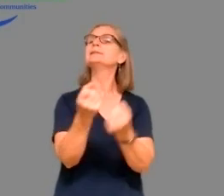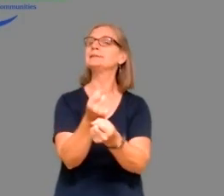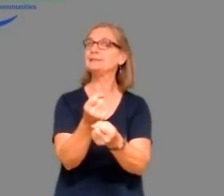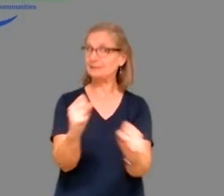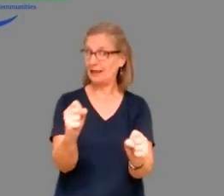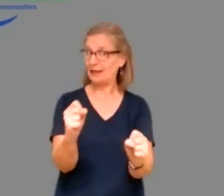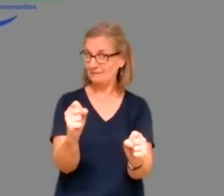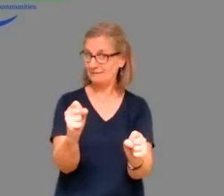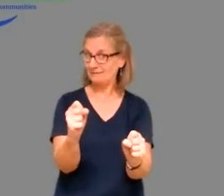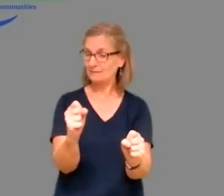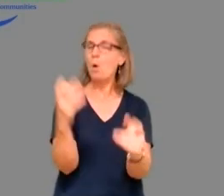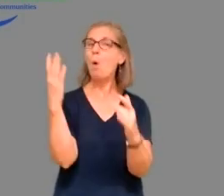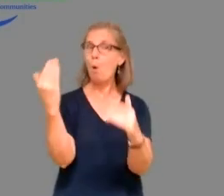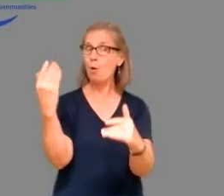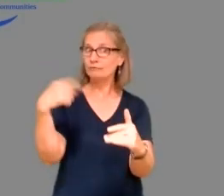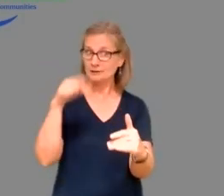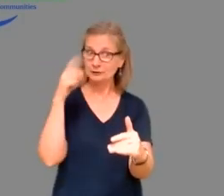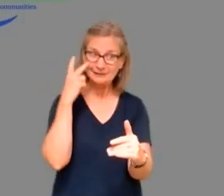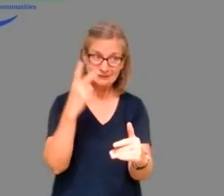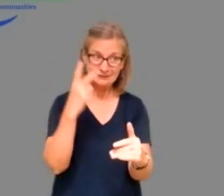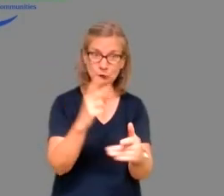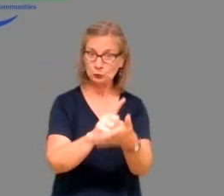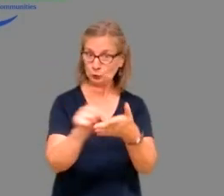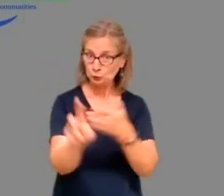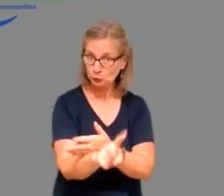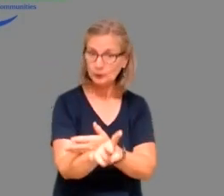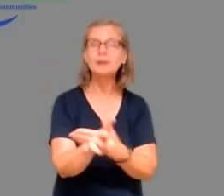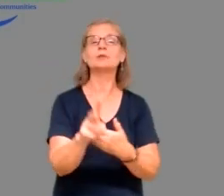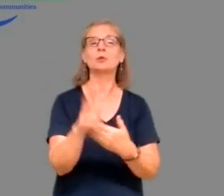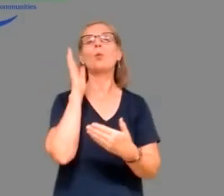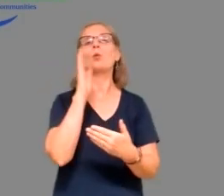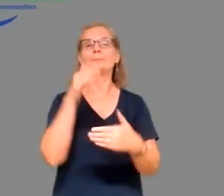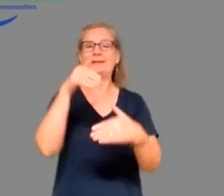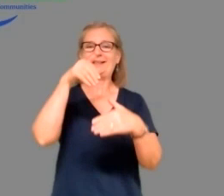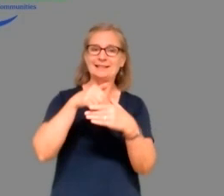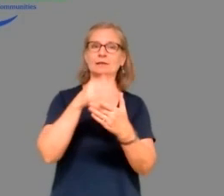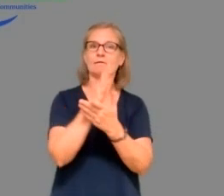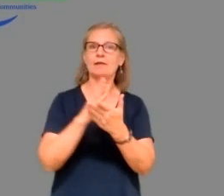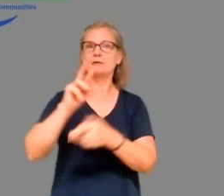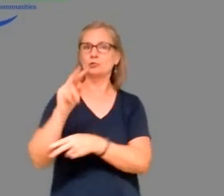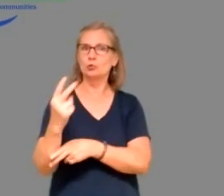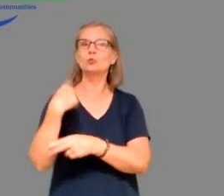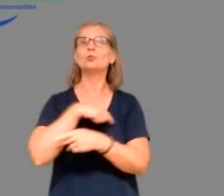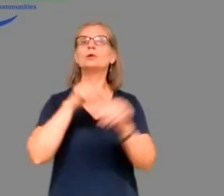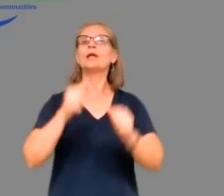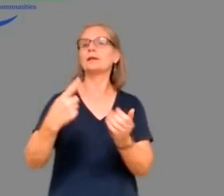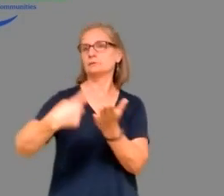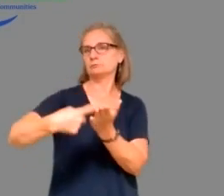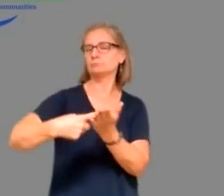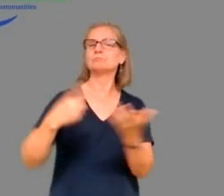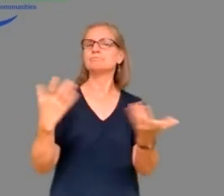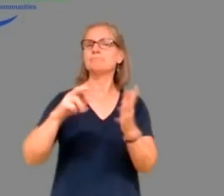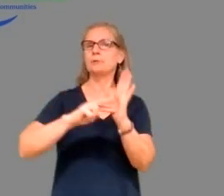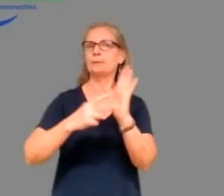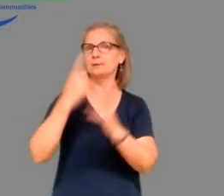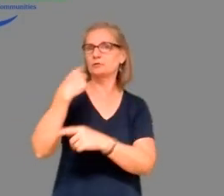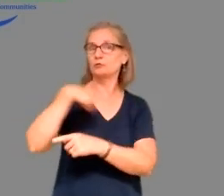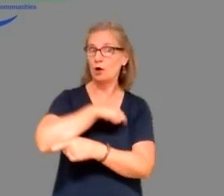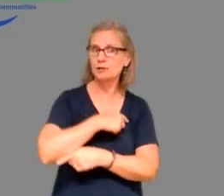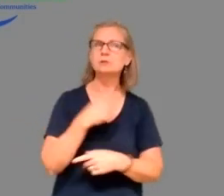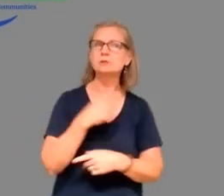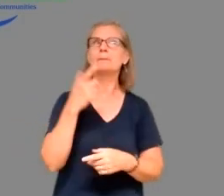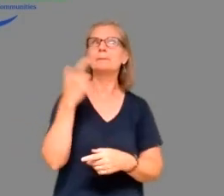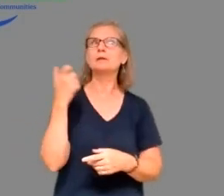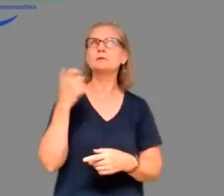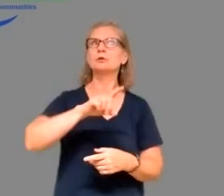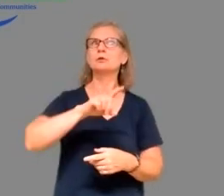we speak in 2 weeks, we're in phase two and we can discuss a little bit more about what that means for us, because I think 21 days would be June